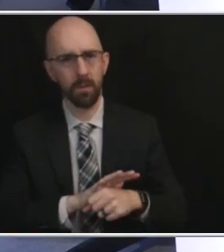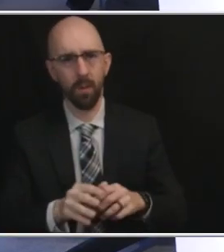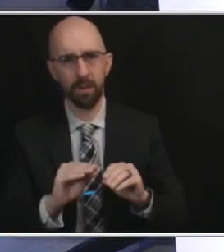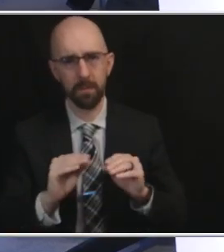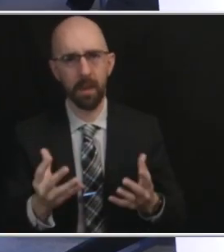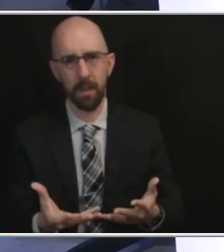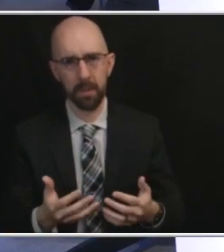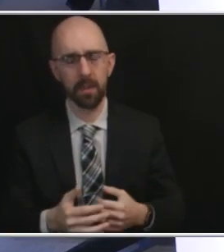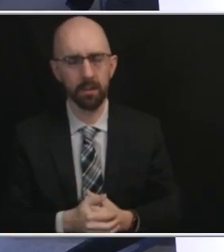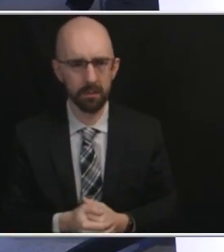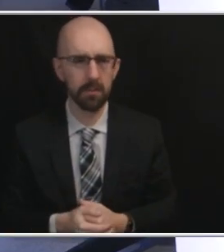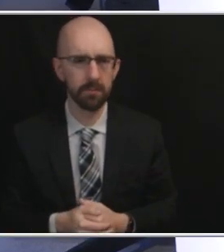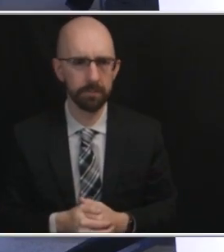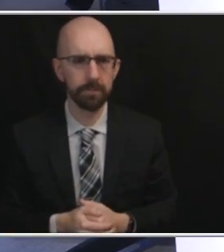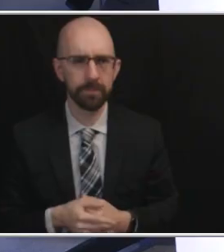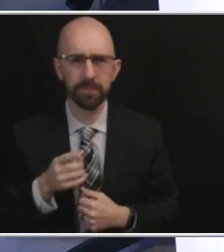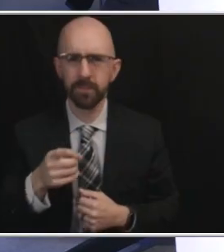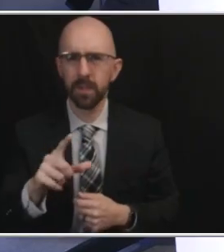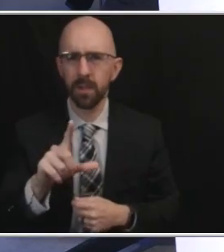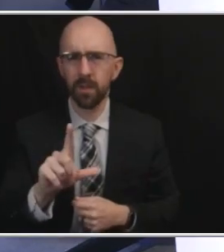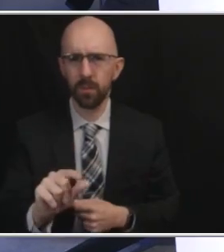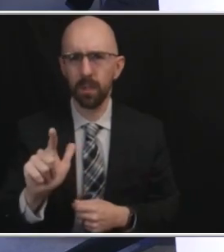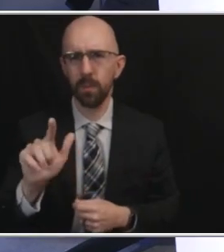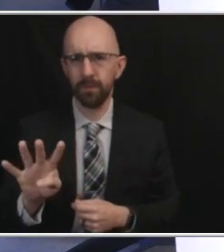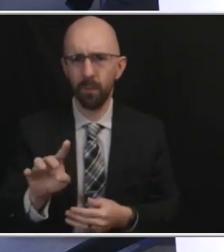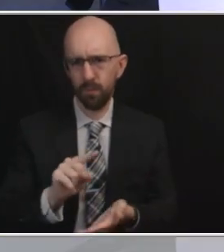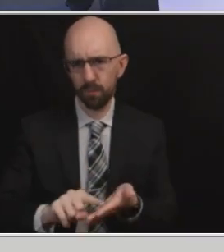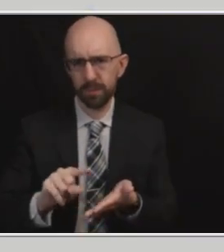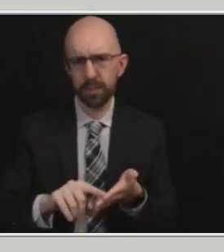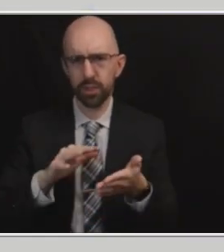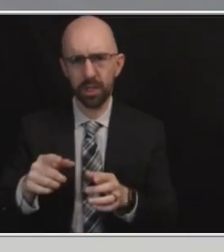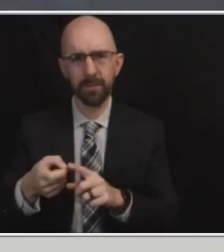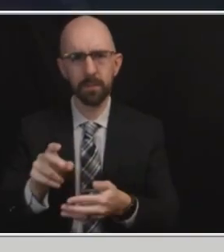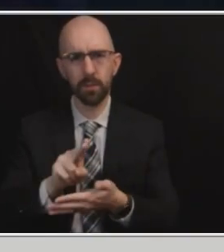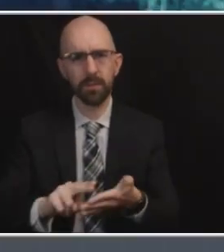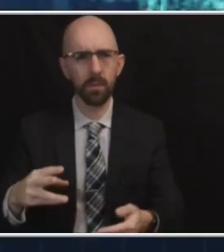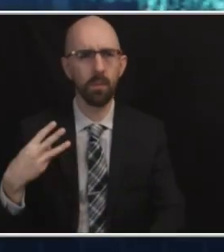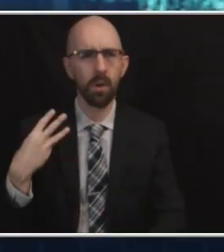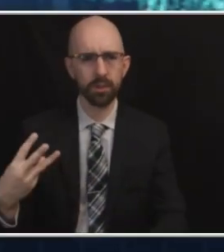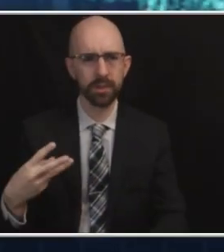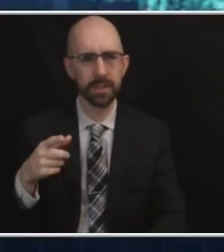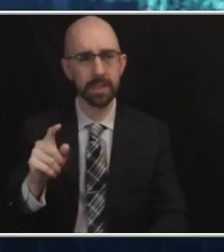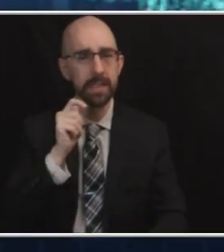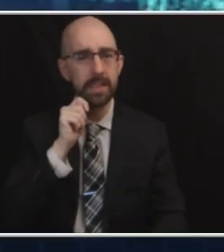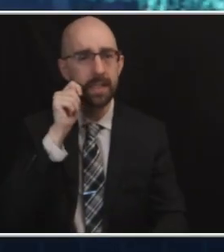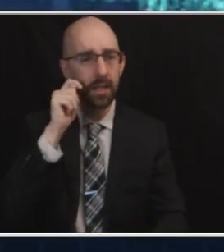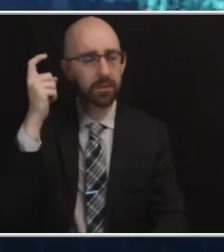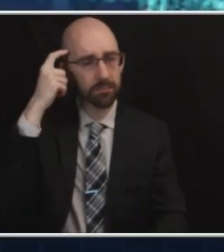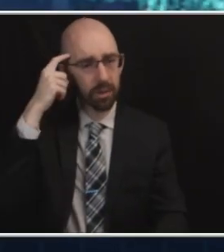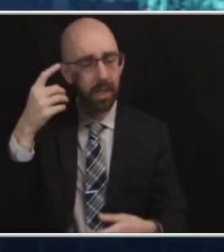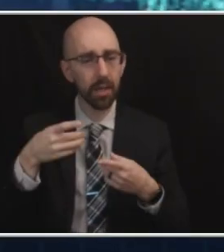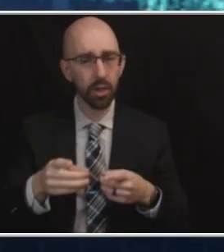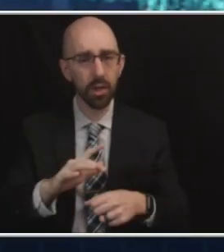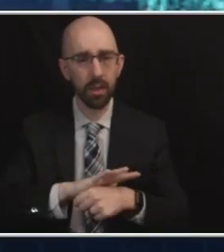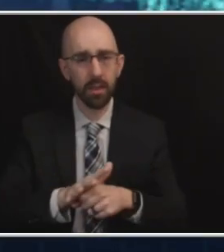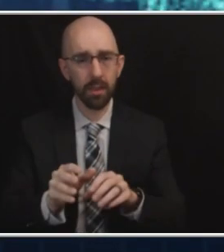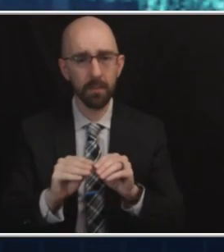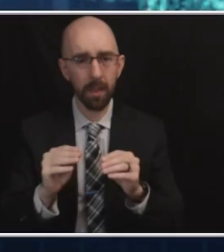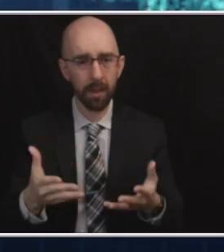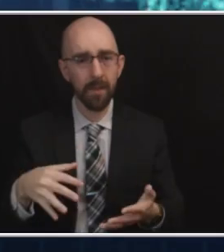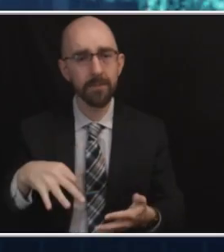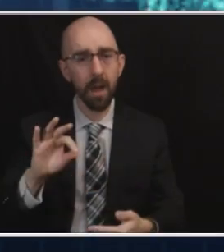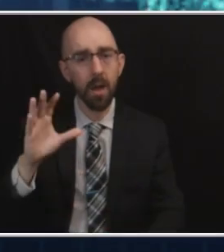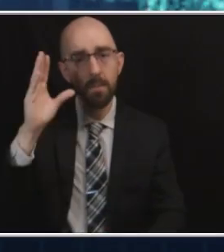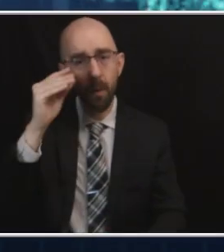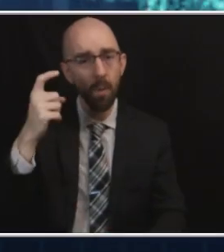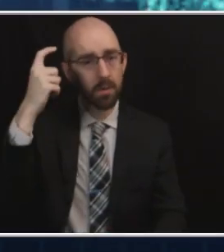So there was a 2024 research study from the University of Washington that looked at teenagers' brains during the pandemic. It found that boys' brains